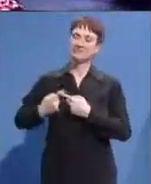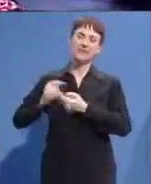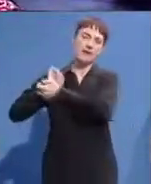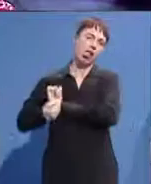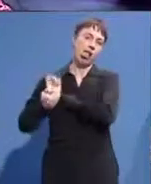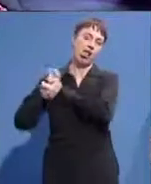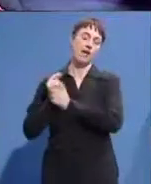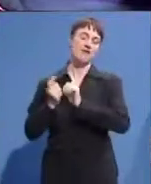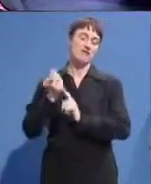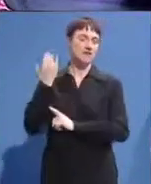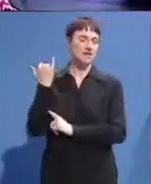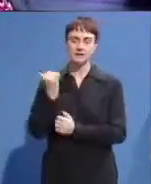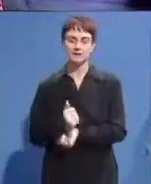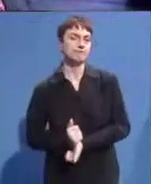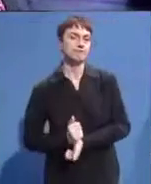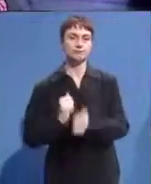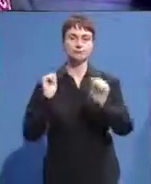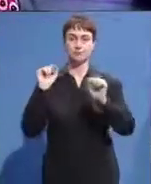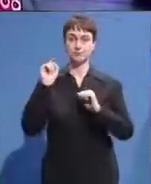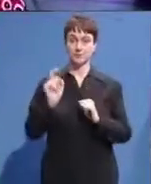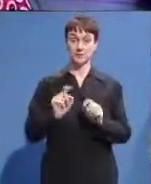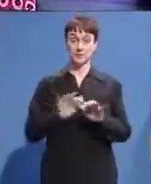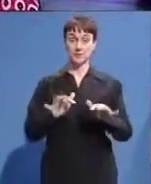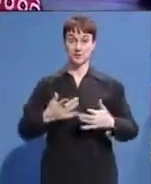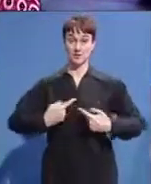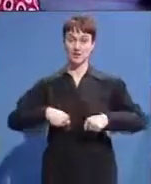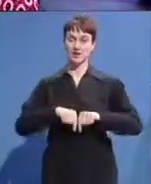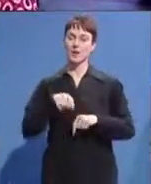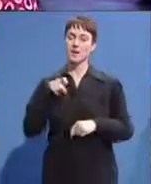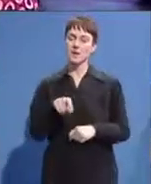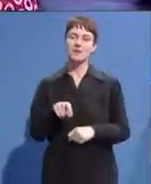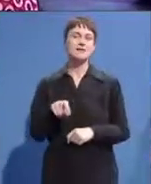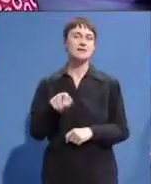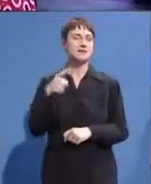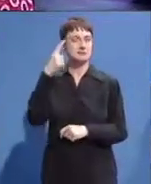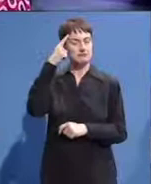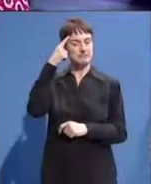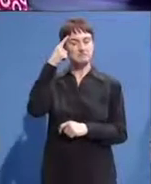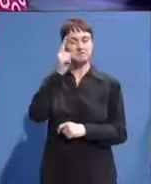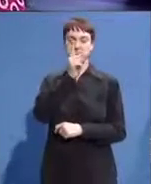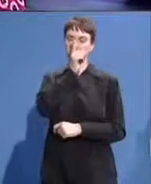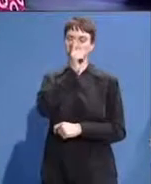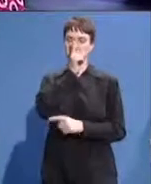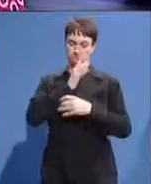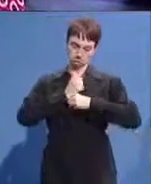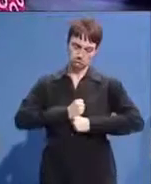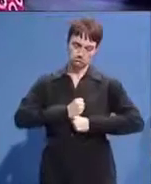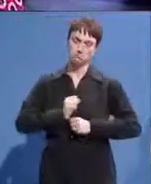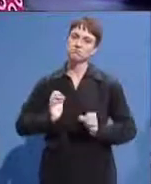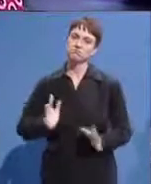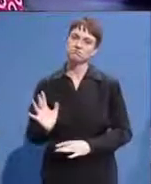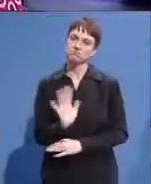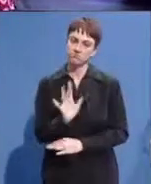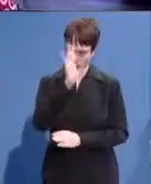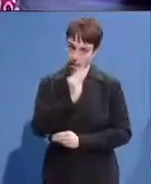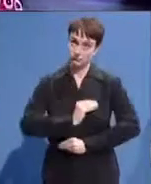the lips of slavery caves. Our people should stop to live under the tyranny of silence and turn deserted lands into farm